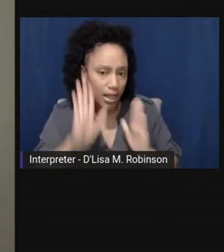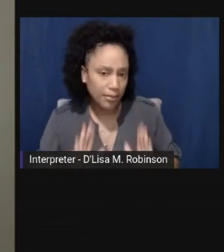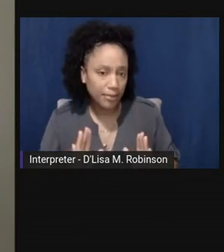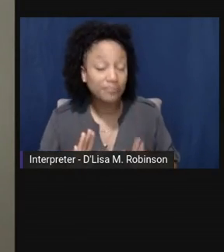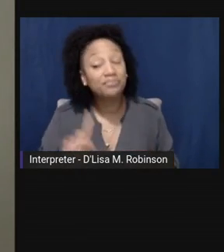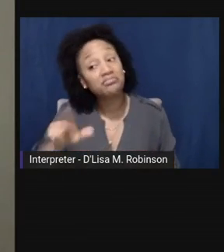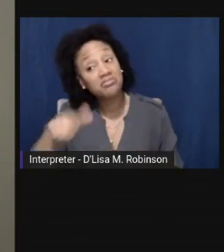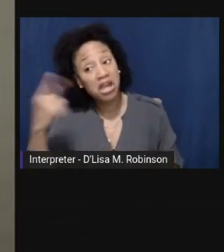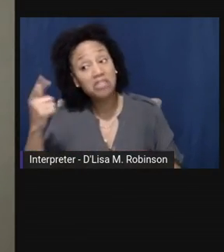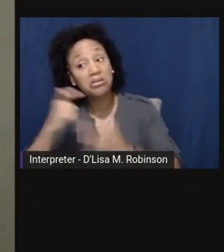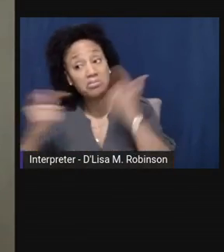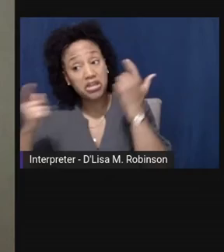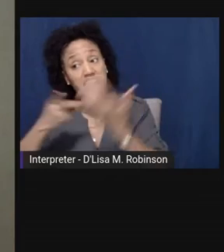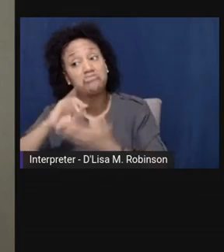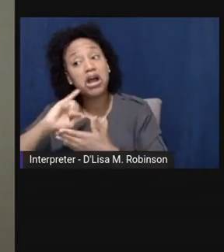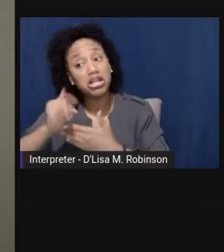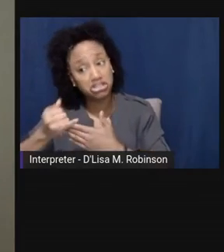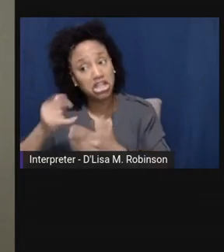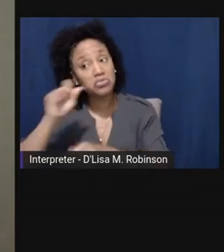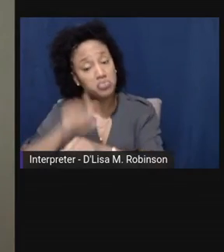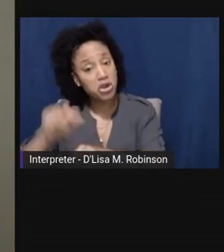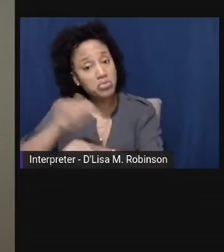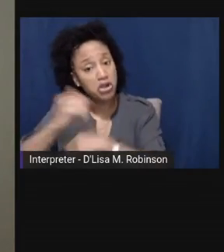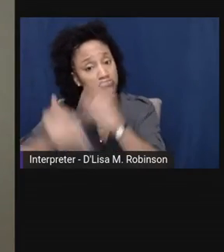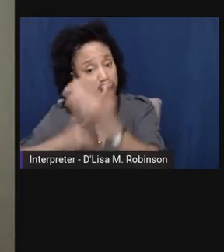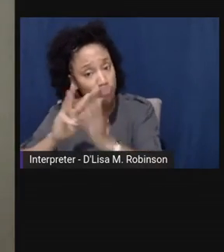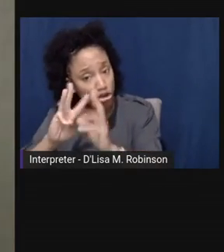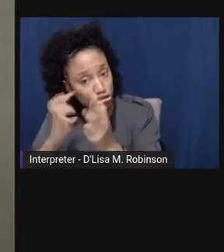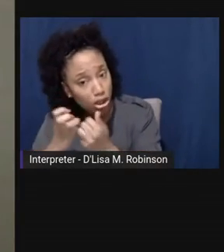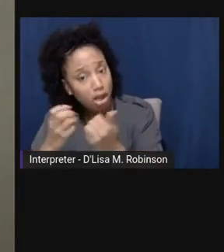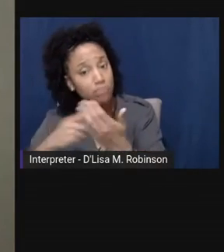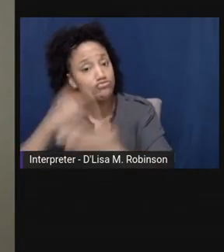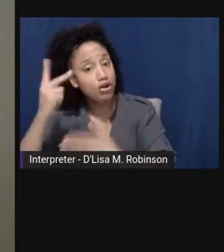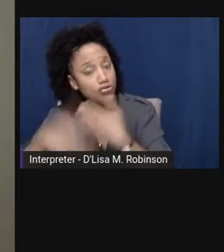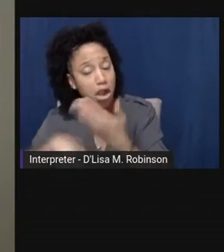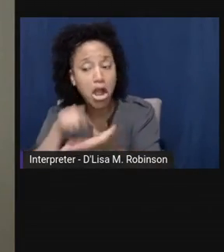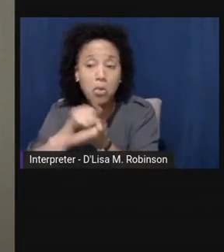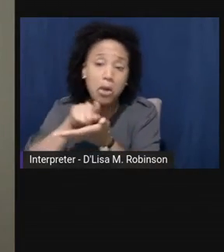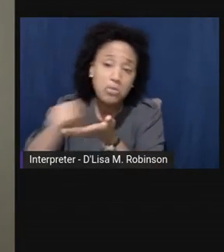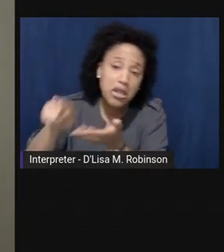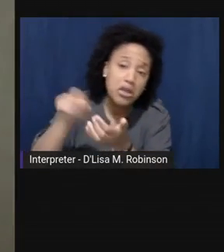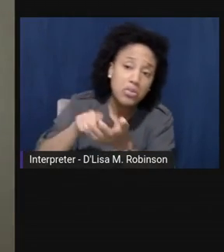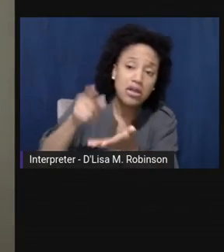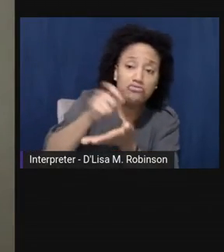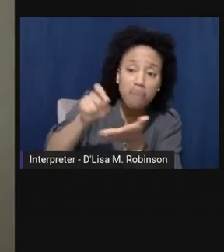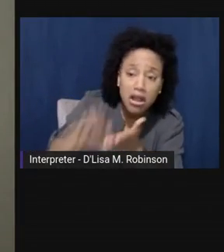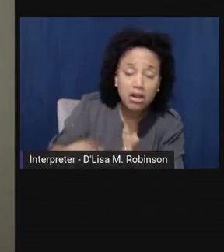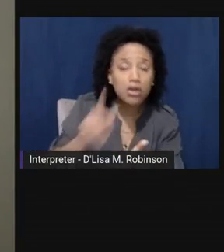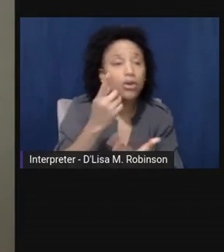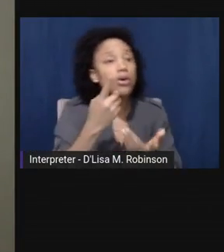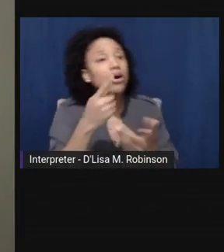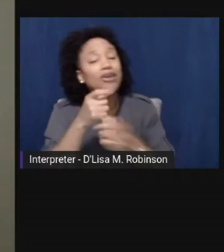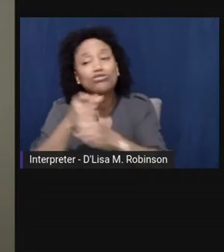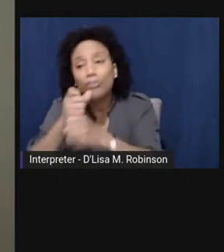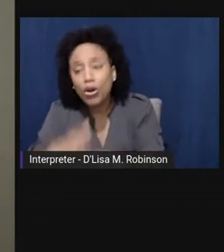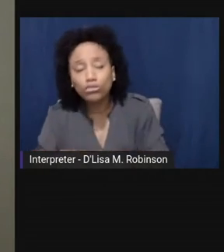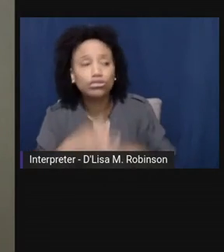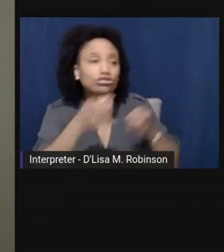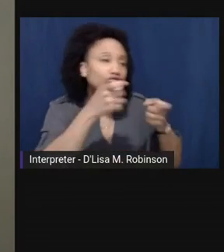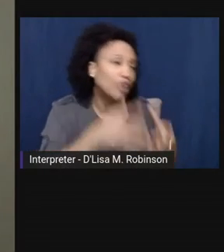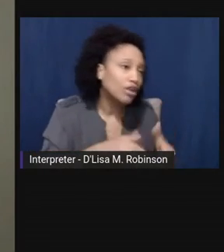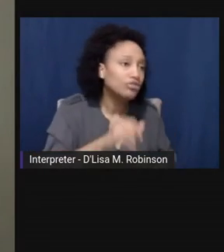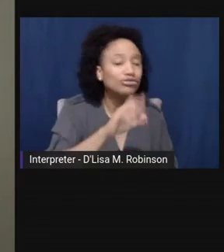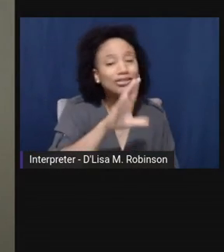large-scale projects over years of residencies and workshop programs, you know, a week here with a composer, a few days there with a director and